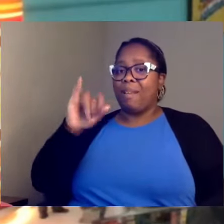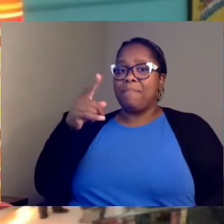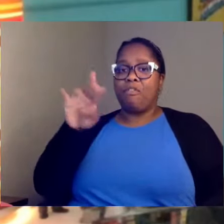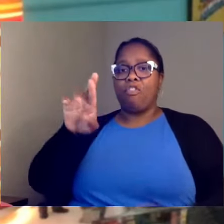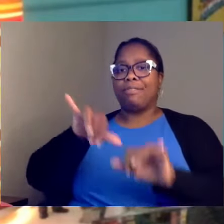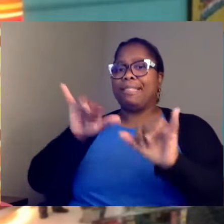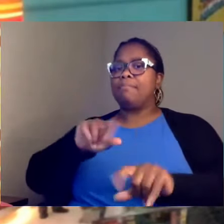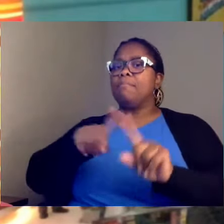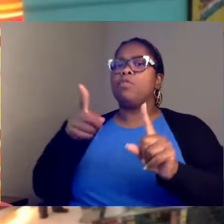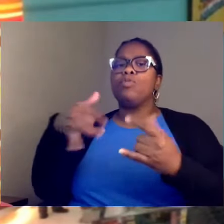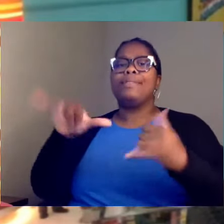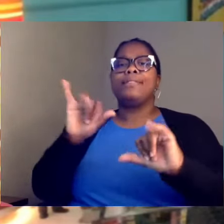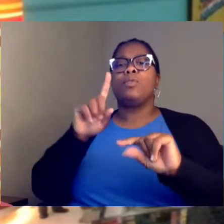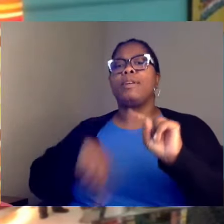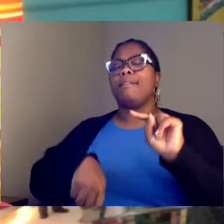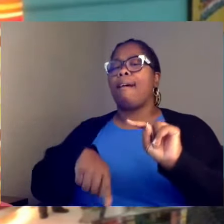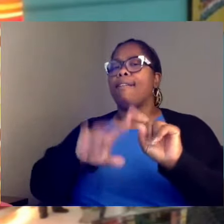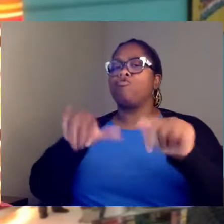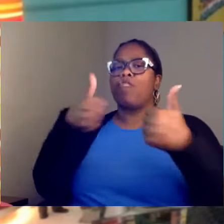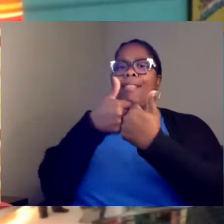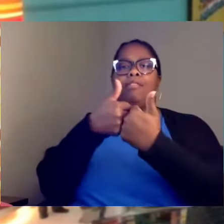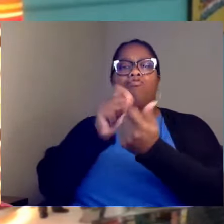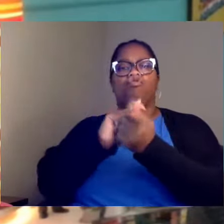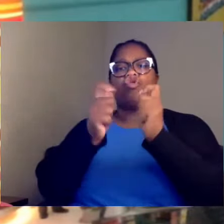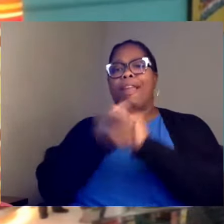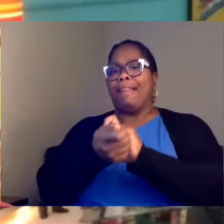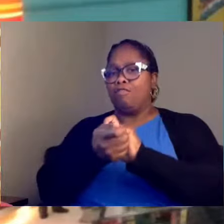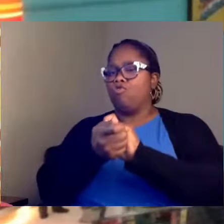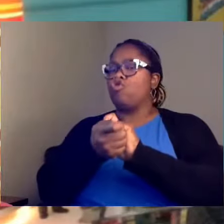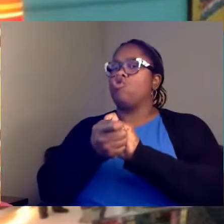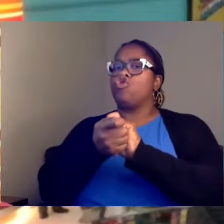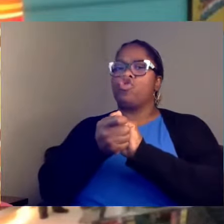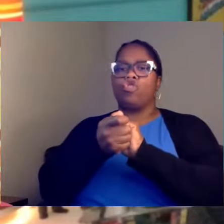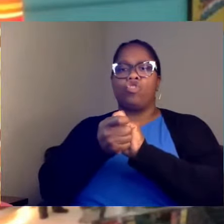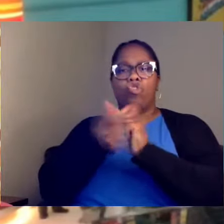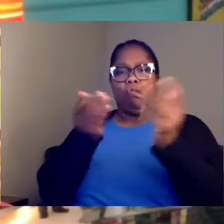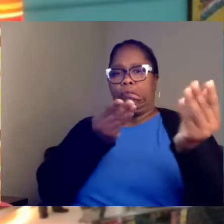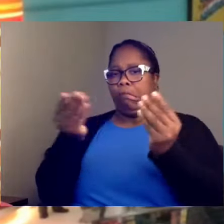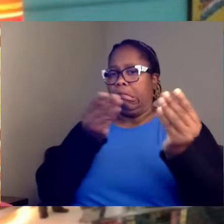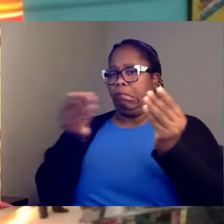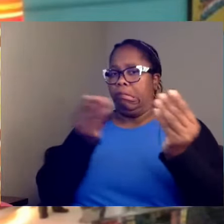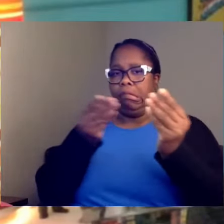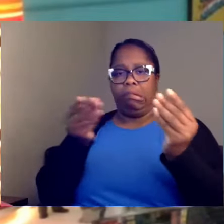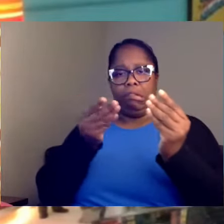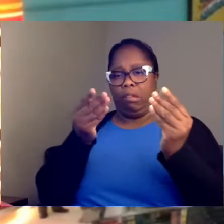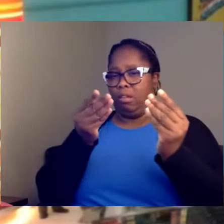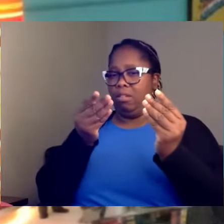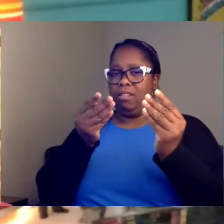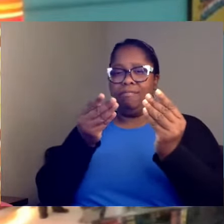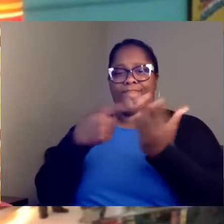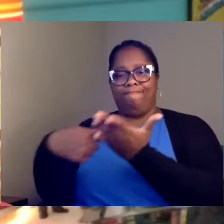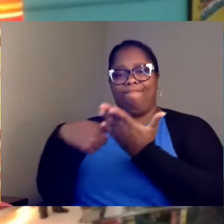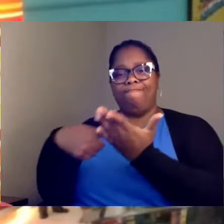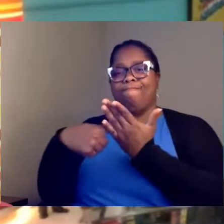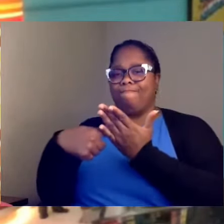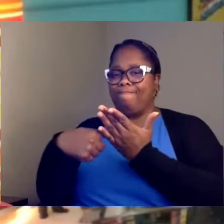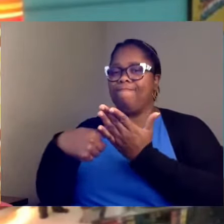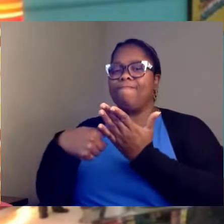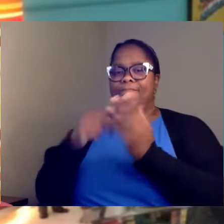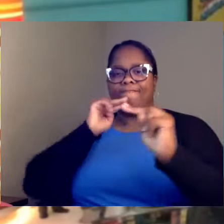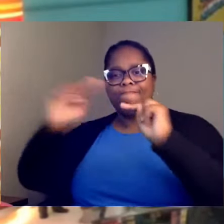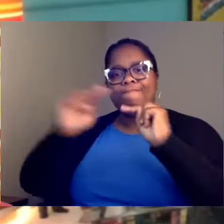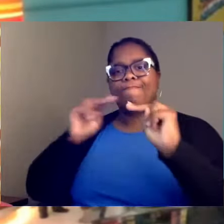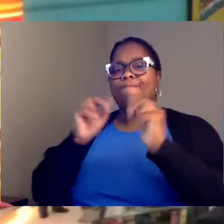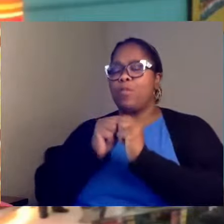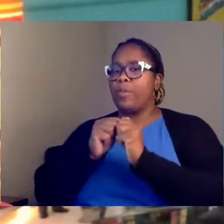union arbiters successfully. We've not successfully done it once in the history of Portland police. Law enforcement officers will